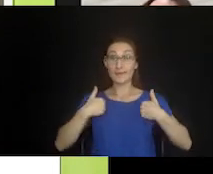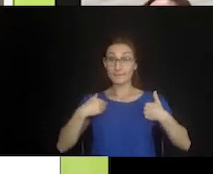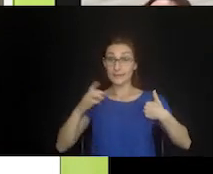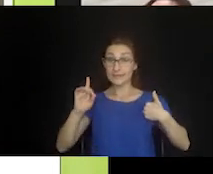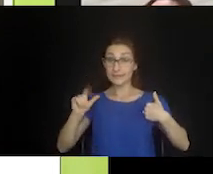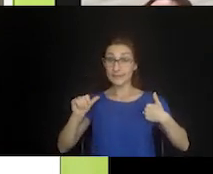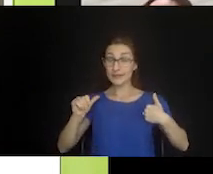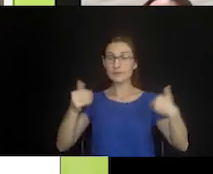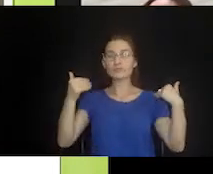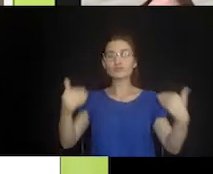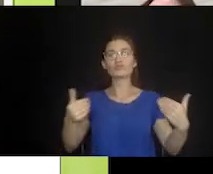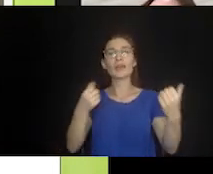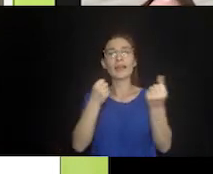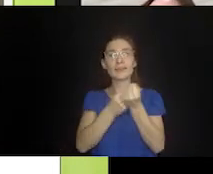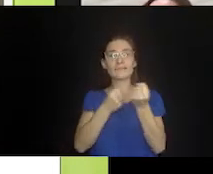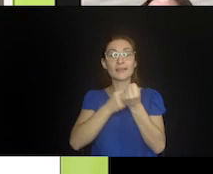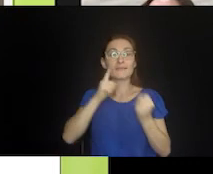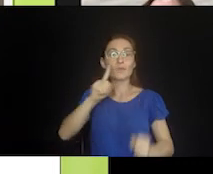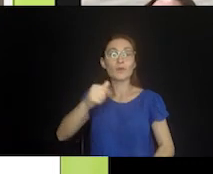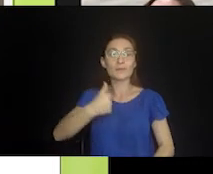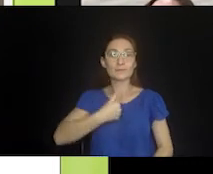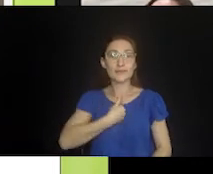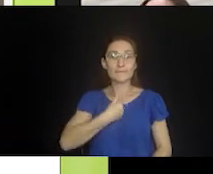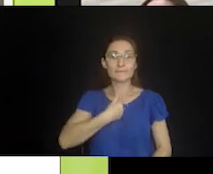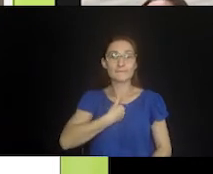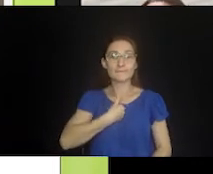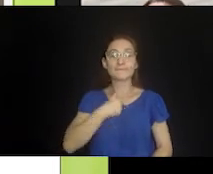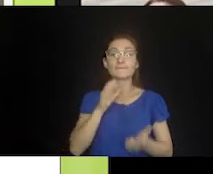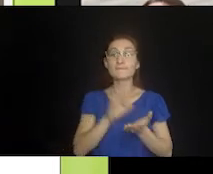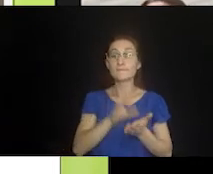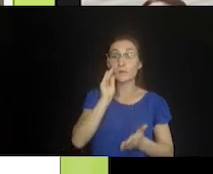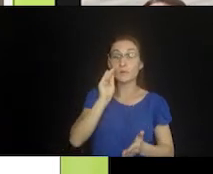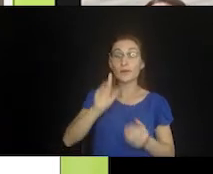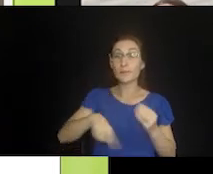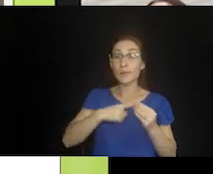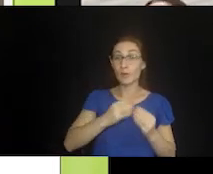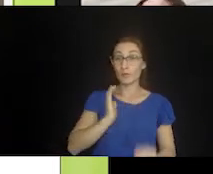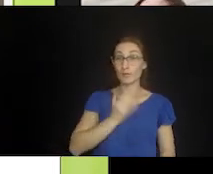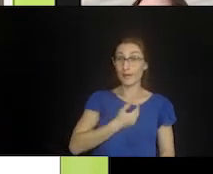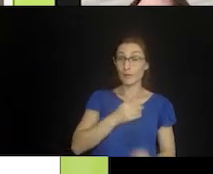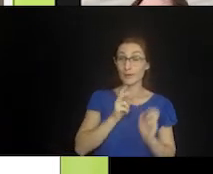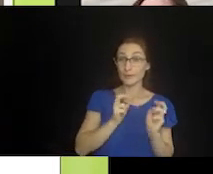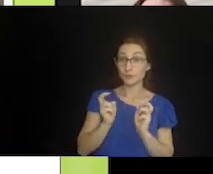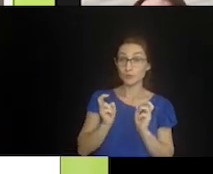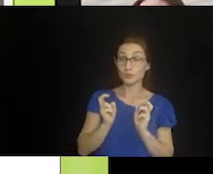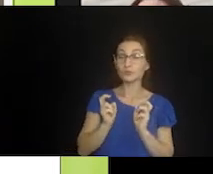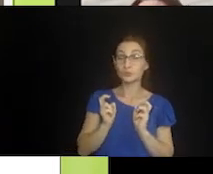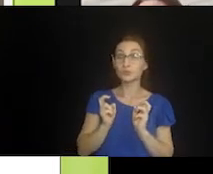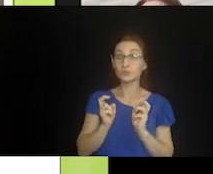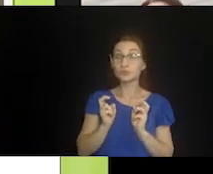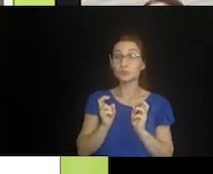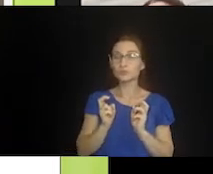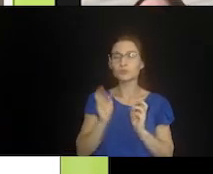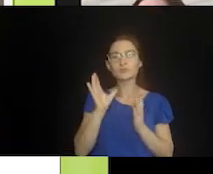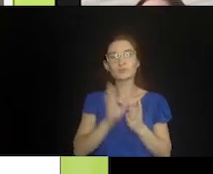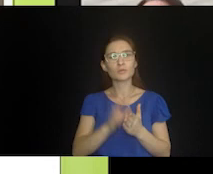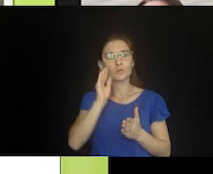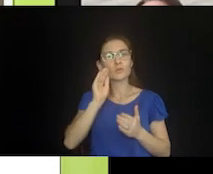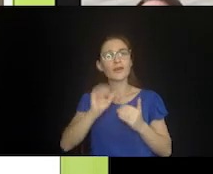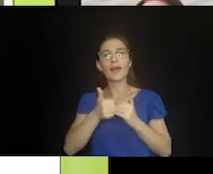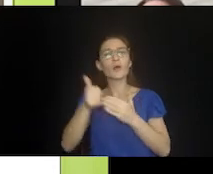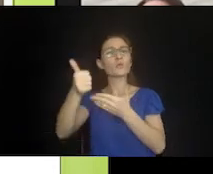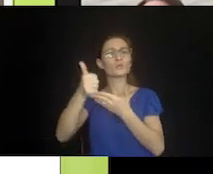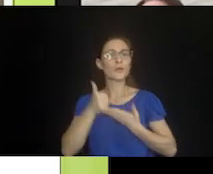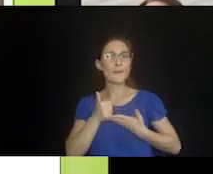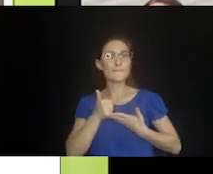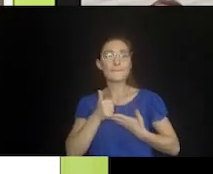is about people with disabilities advocating for themselves, learning about their issues, learning